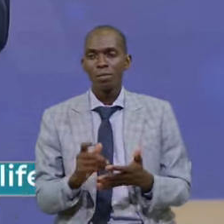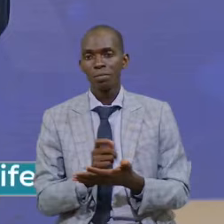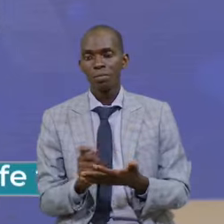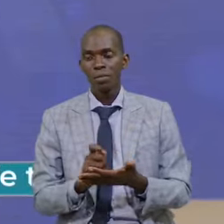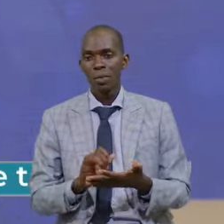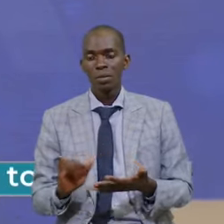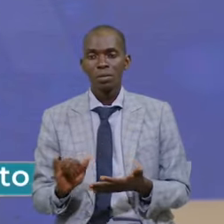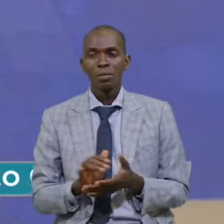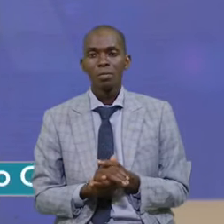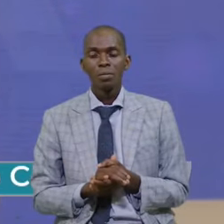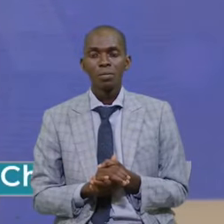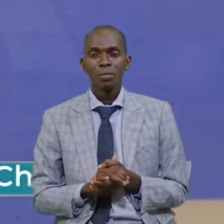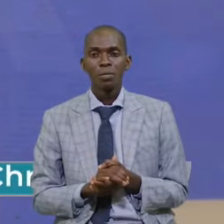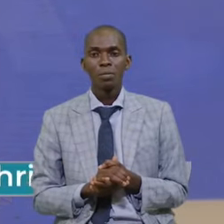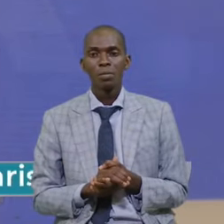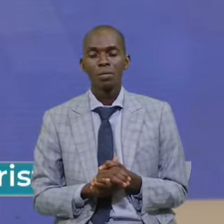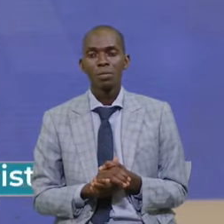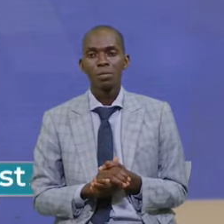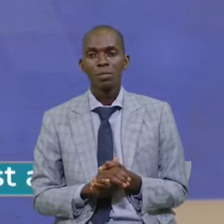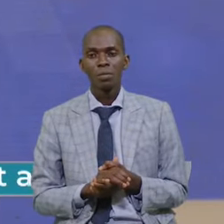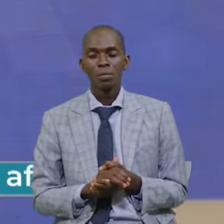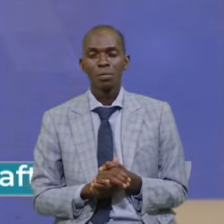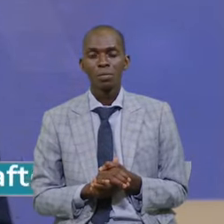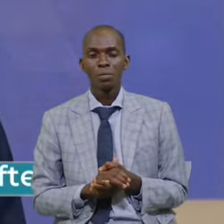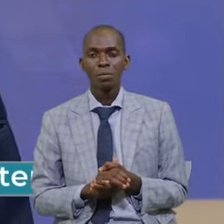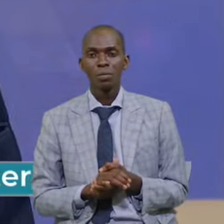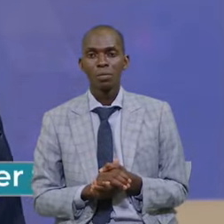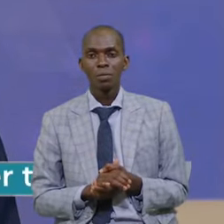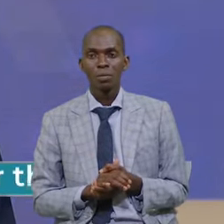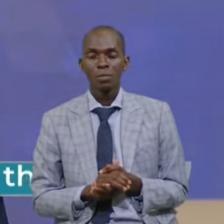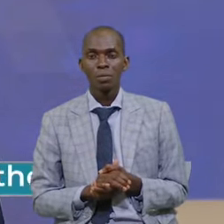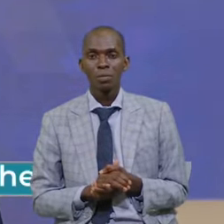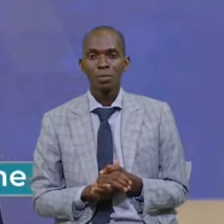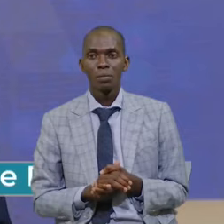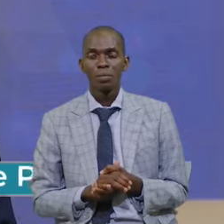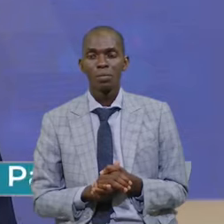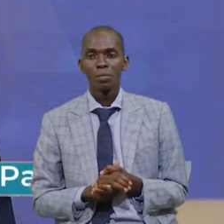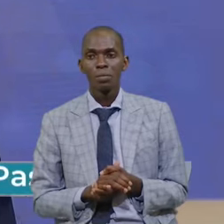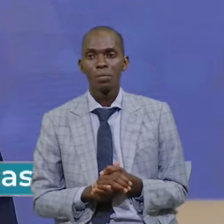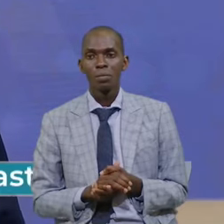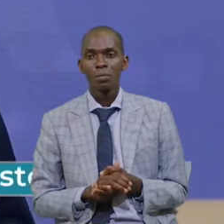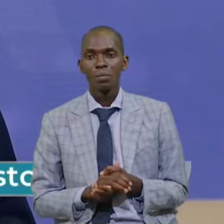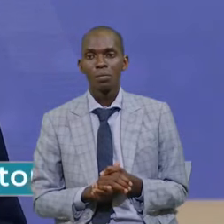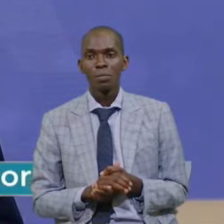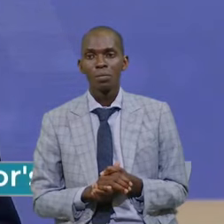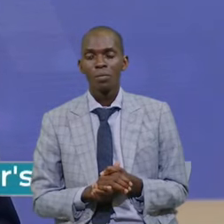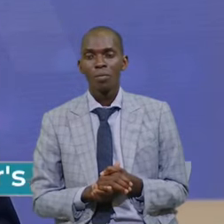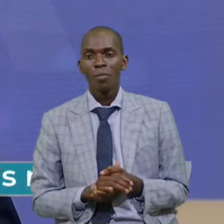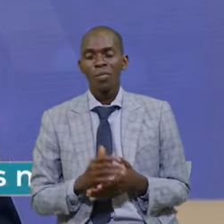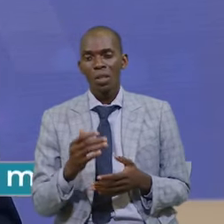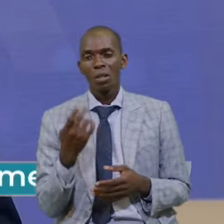Please, if you are waving that flag, you wave it properly. Oh, that's good. God bless you. That's all right. In my front